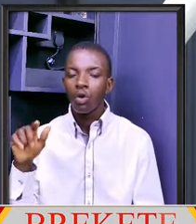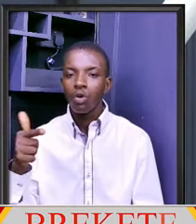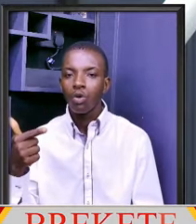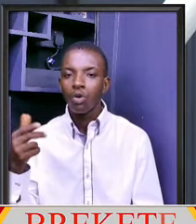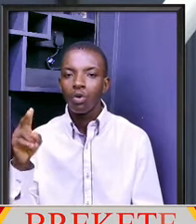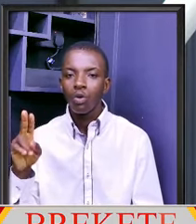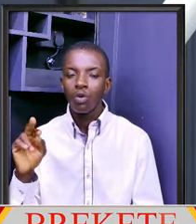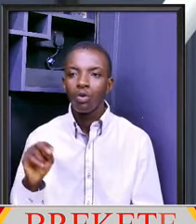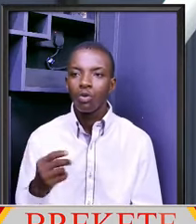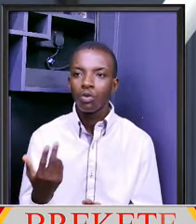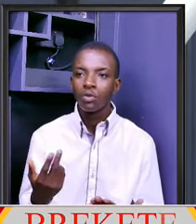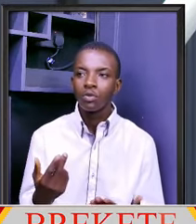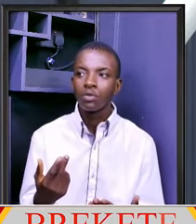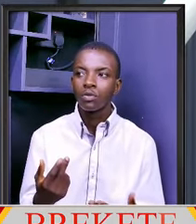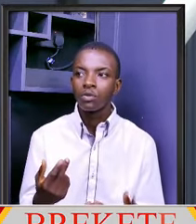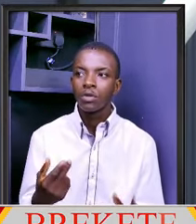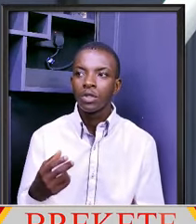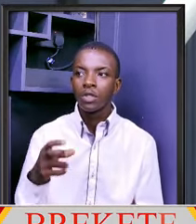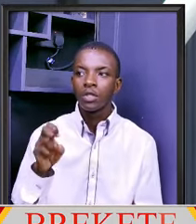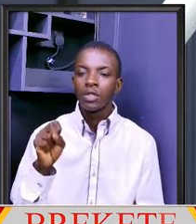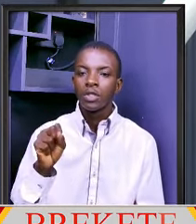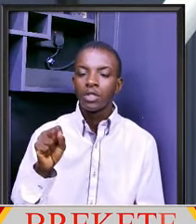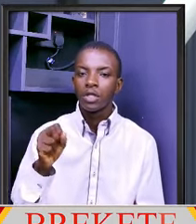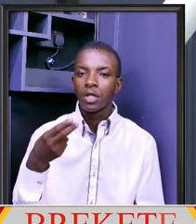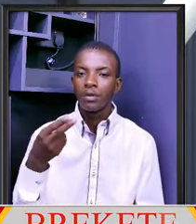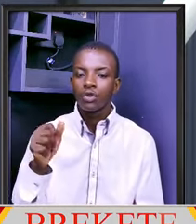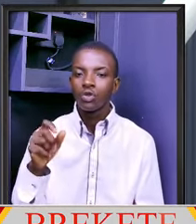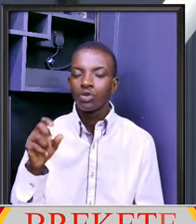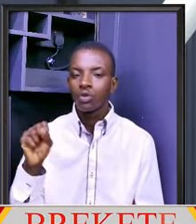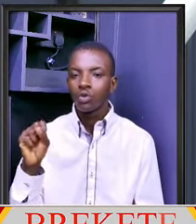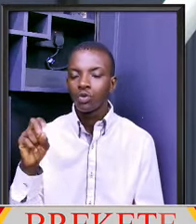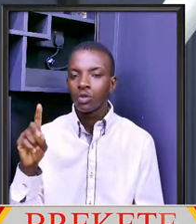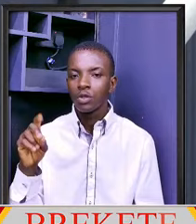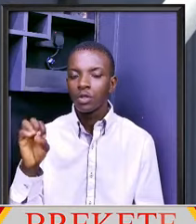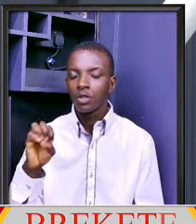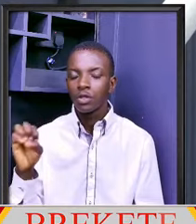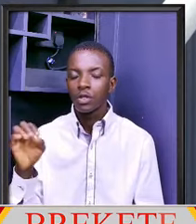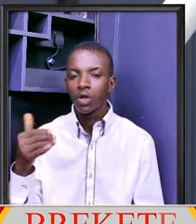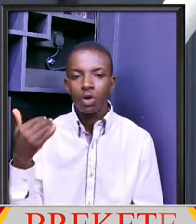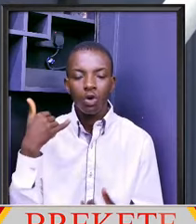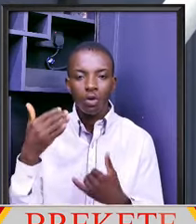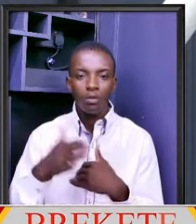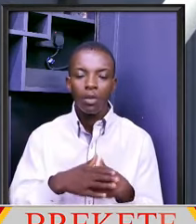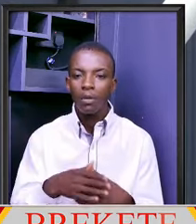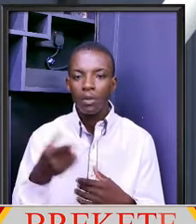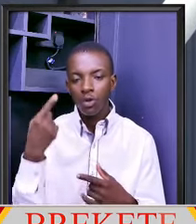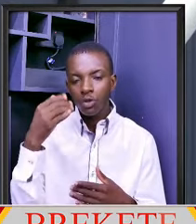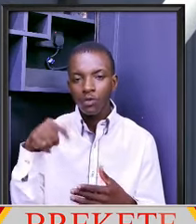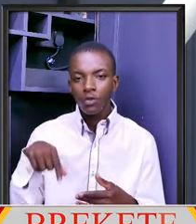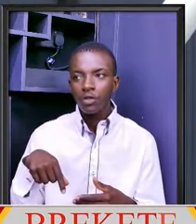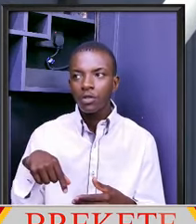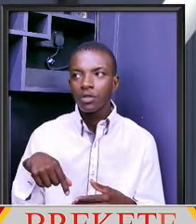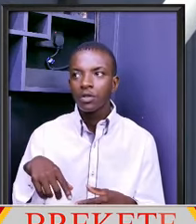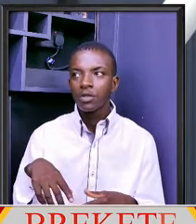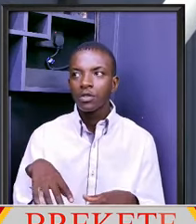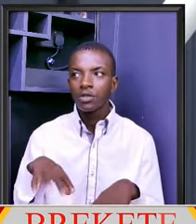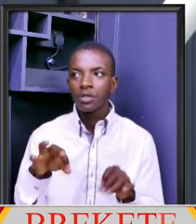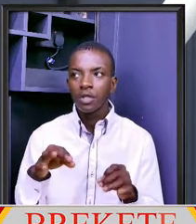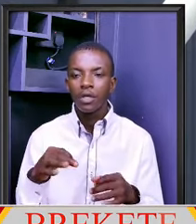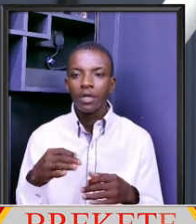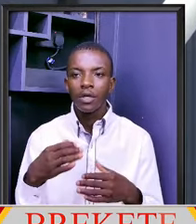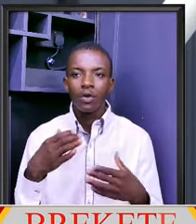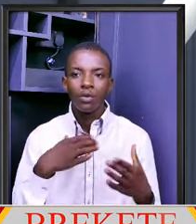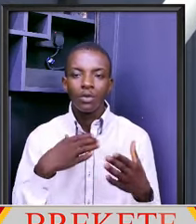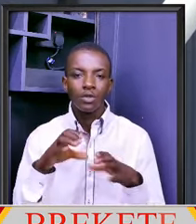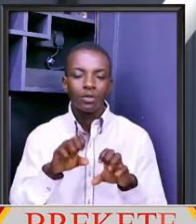Adebayo Akpelogun, what? Not be three names. Shamsuddin. Now I call back. So, because of this, now, make we take a commercial